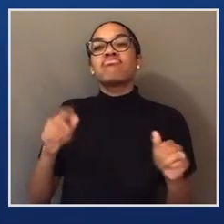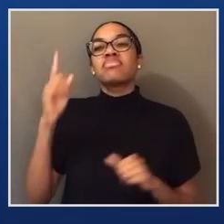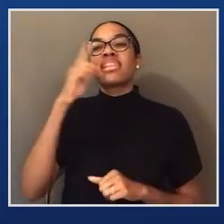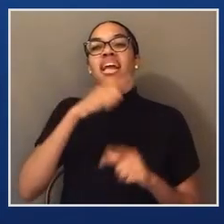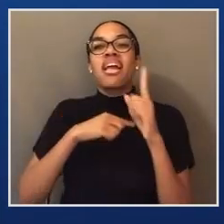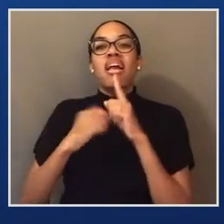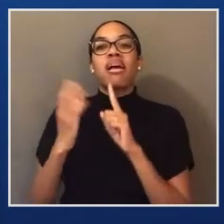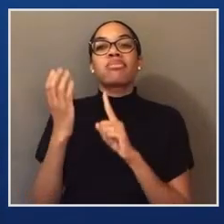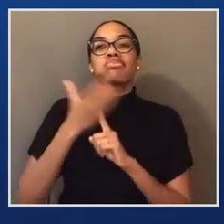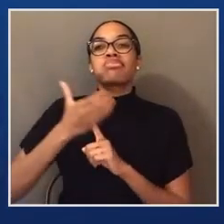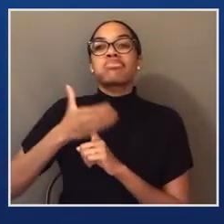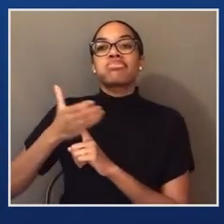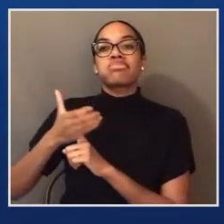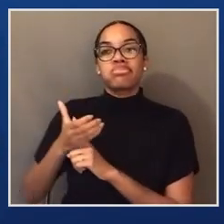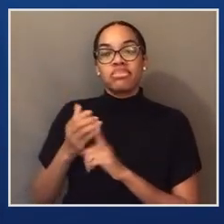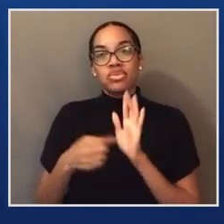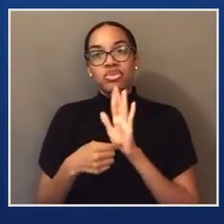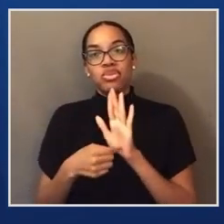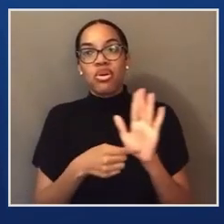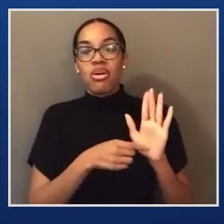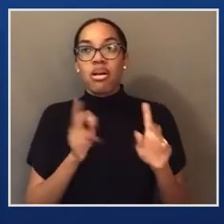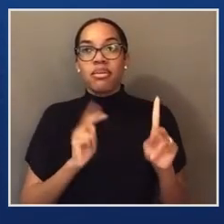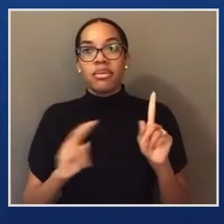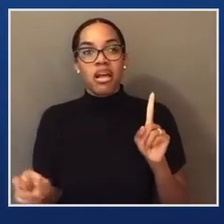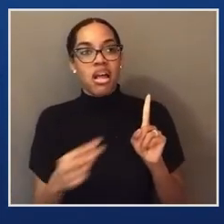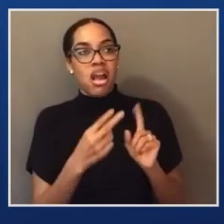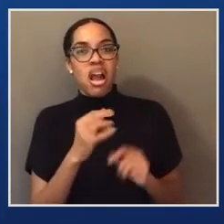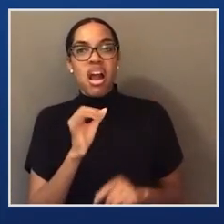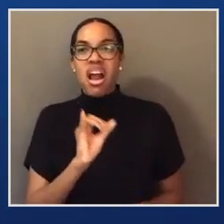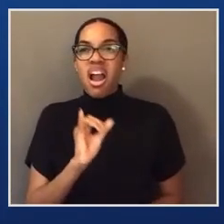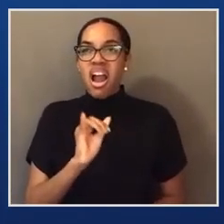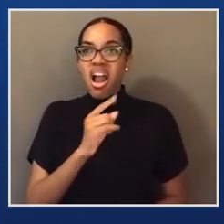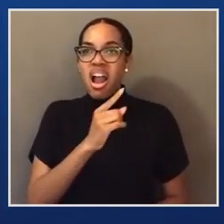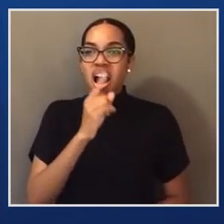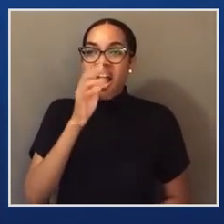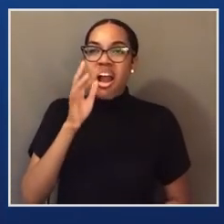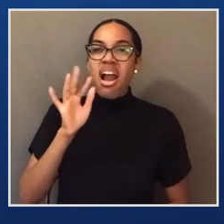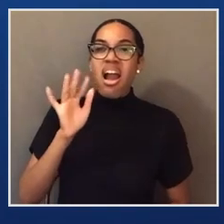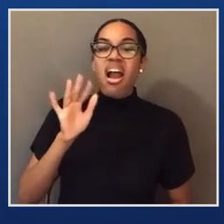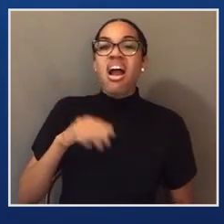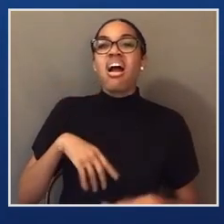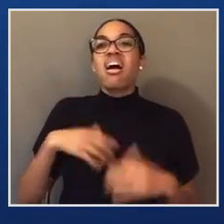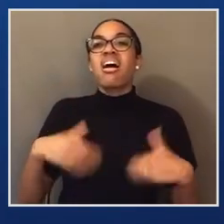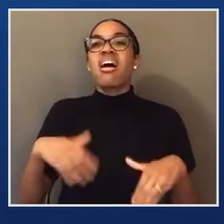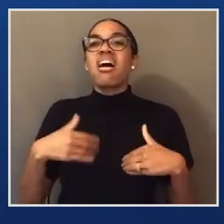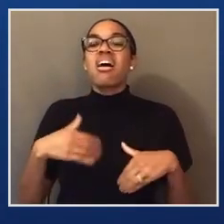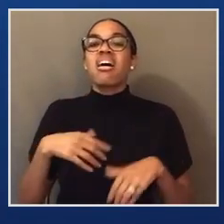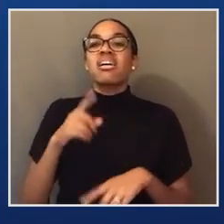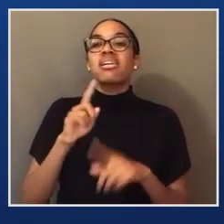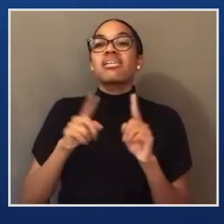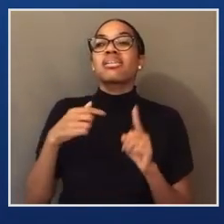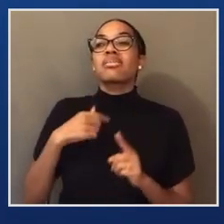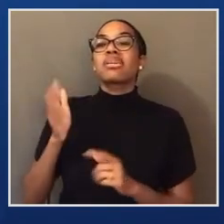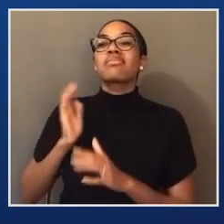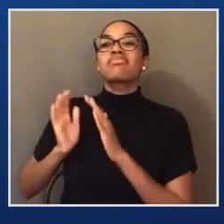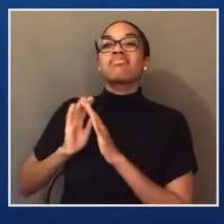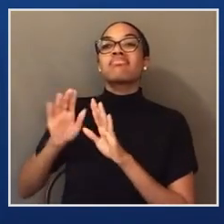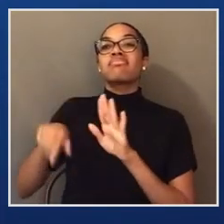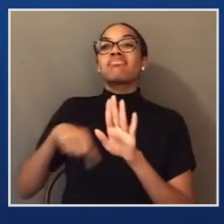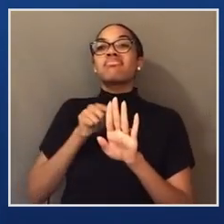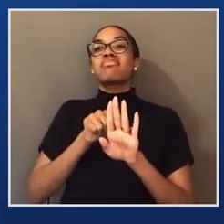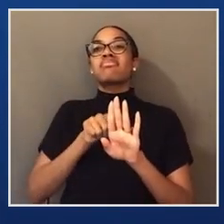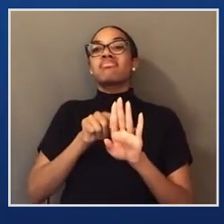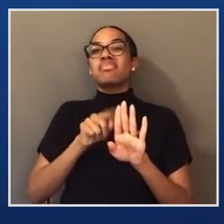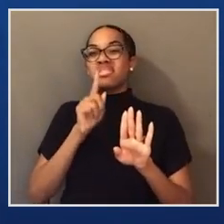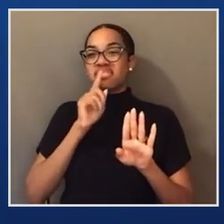they capitalize. Creating their own perception with a massive facade. Digital marketing schemes, even broader regime. Live how you